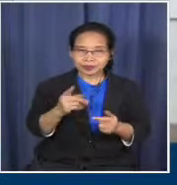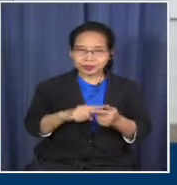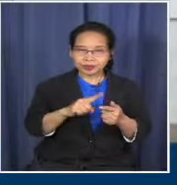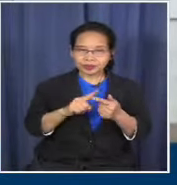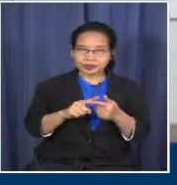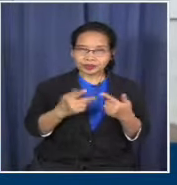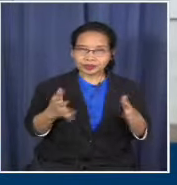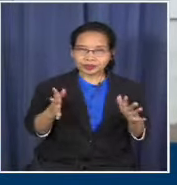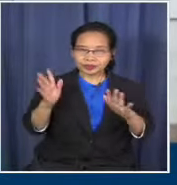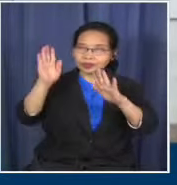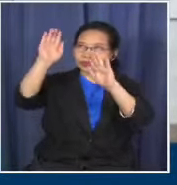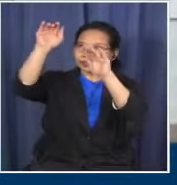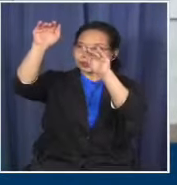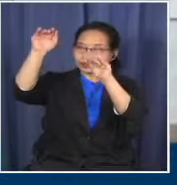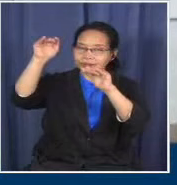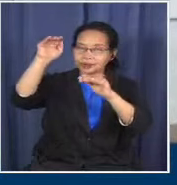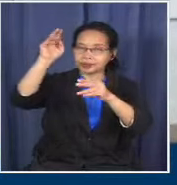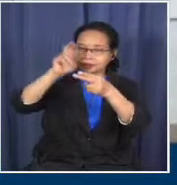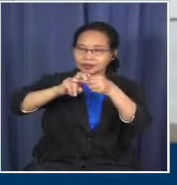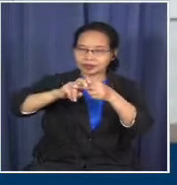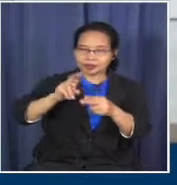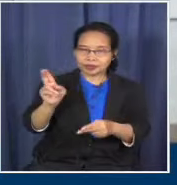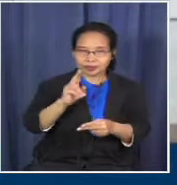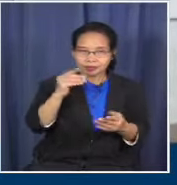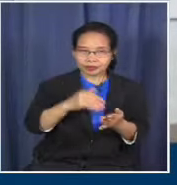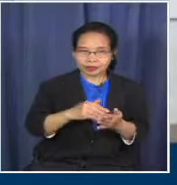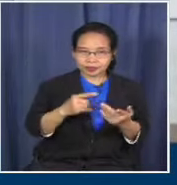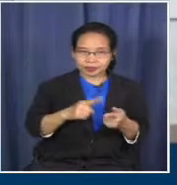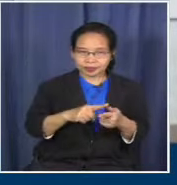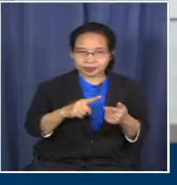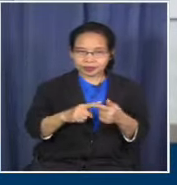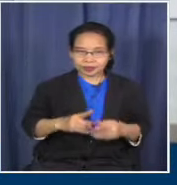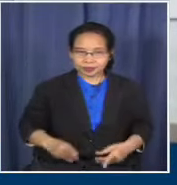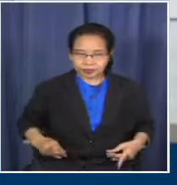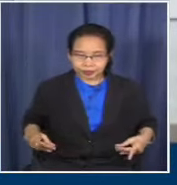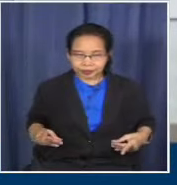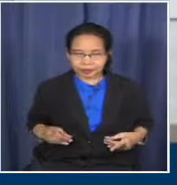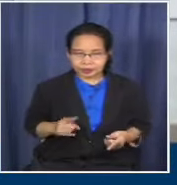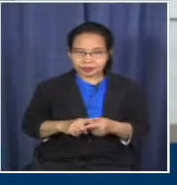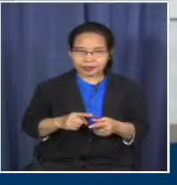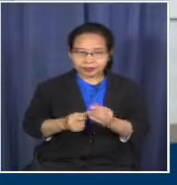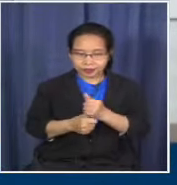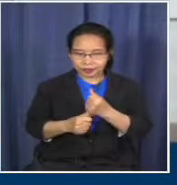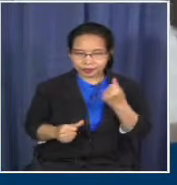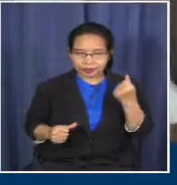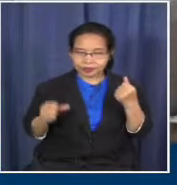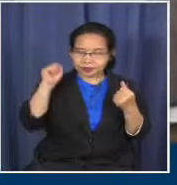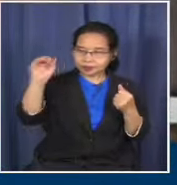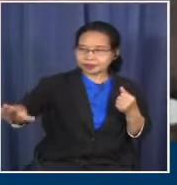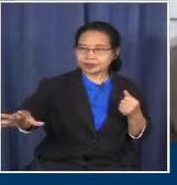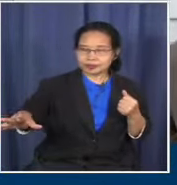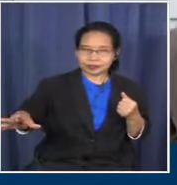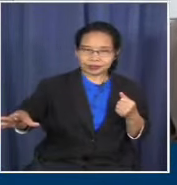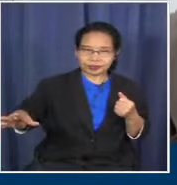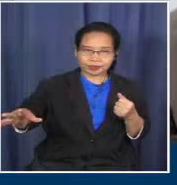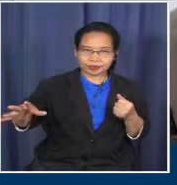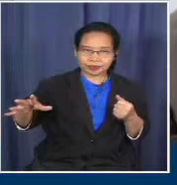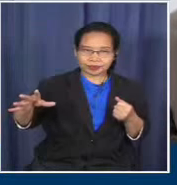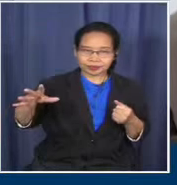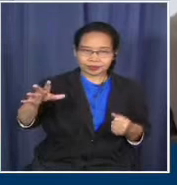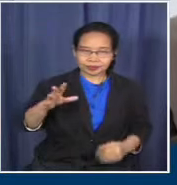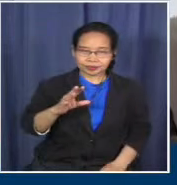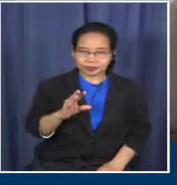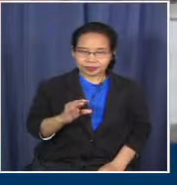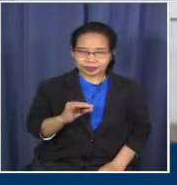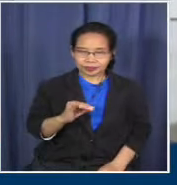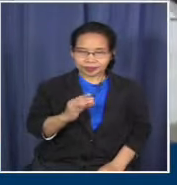They would poop there, and you are going to wash their cloth diapers. After that, you use them again. But now they use